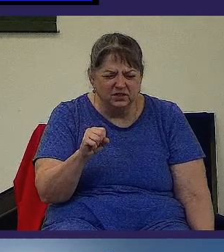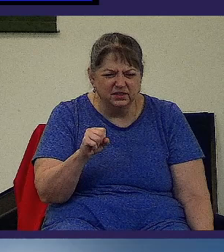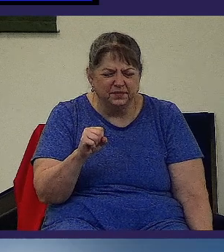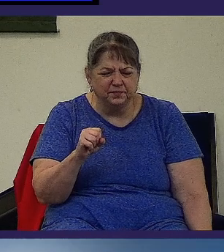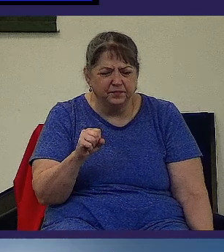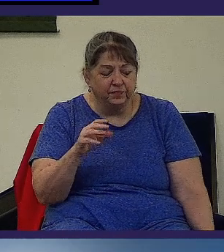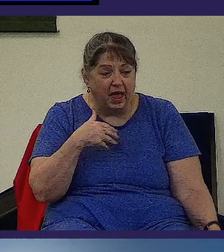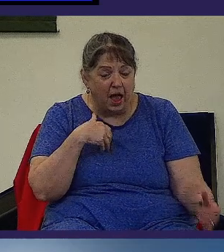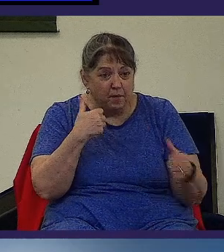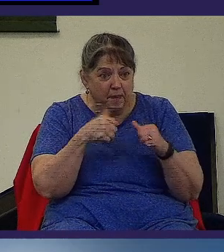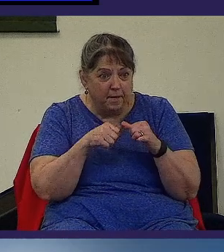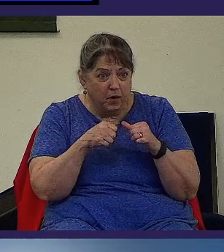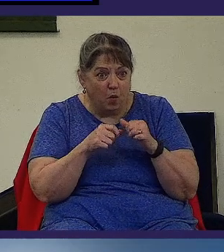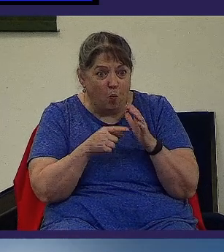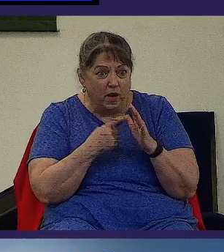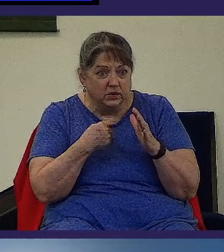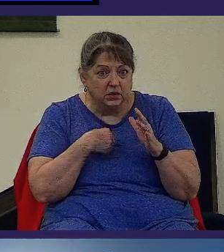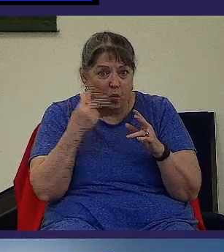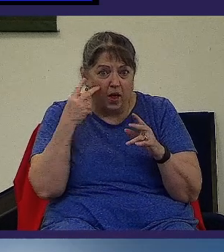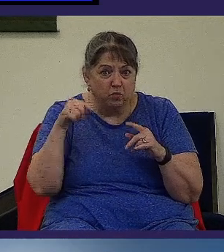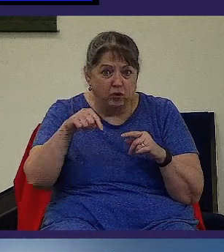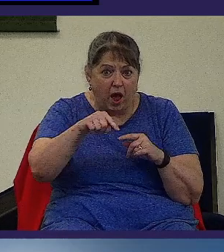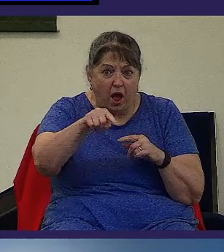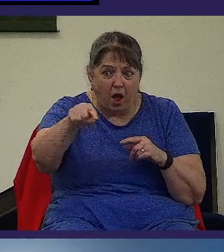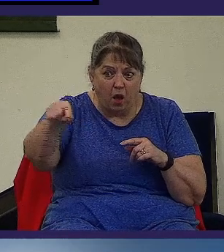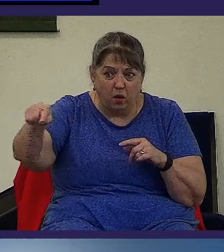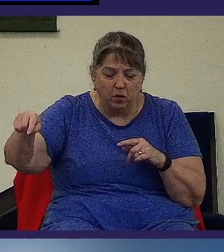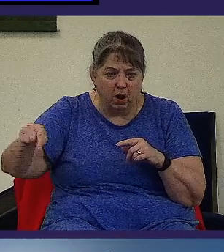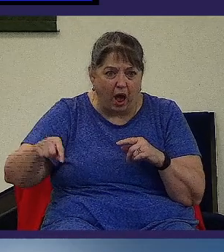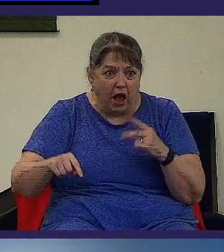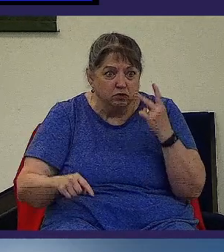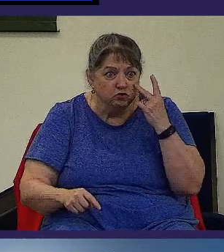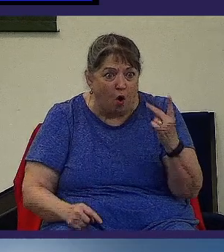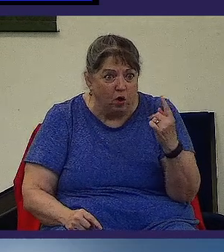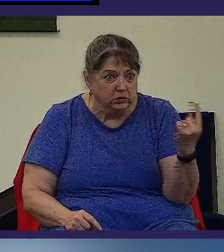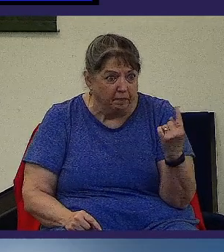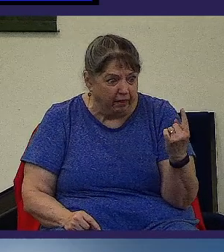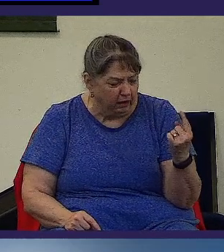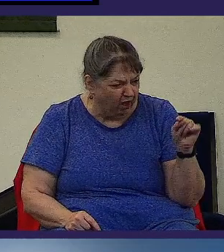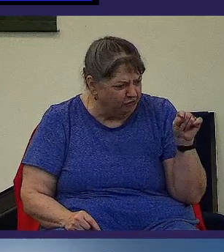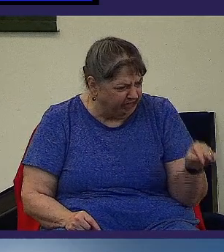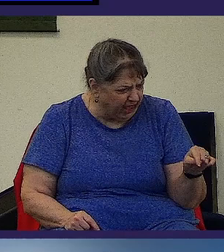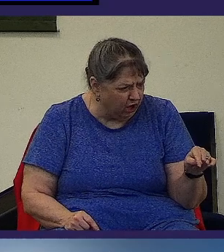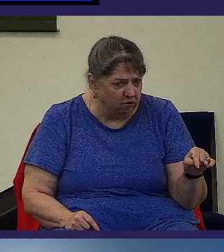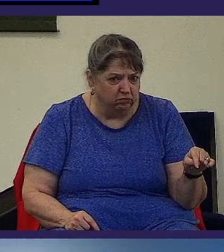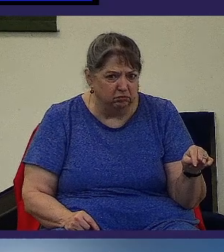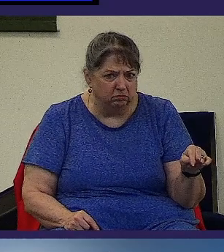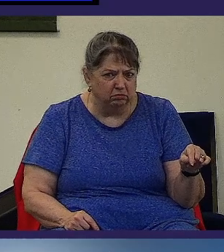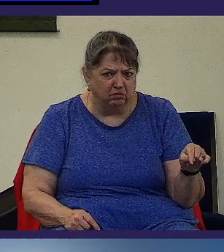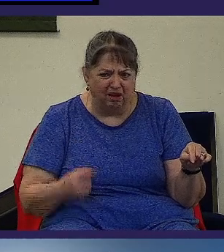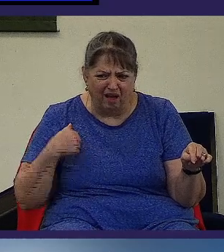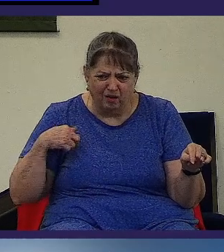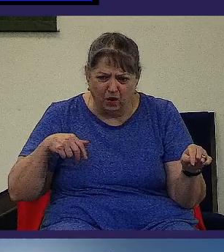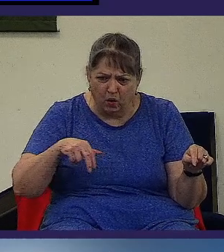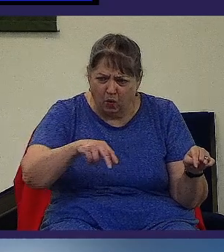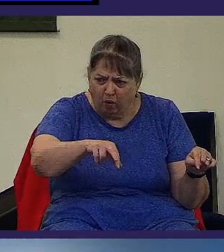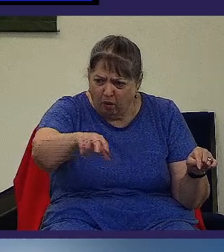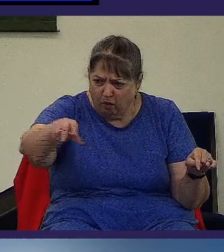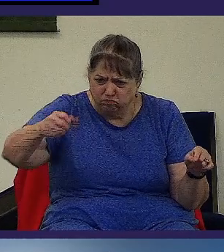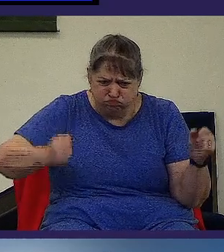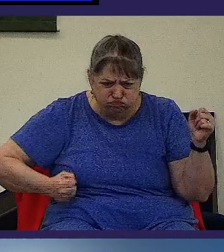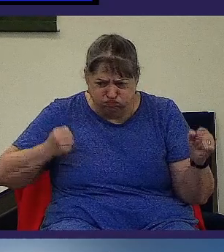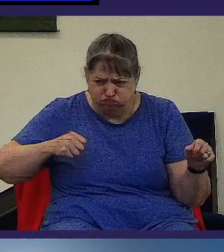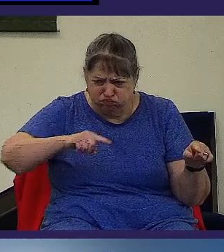the first time i went around i saw them they were right there it was a bunch of them you know and then the second time i went around i saw them again